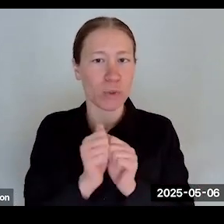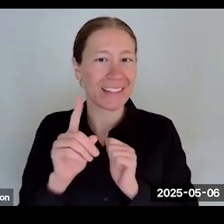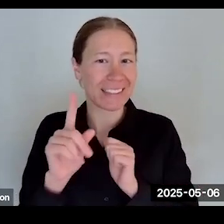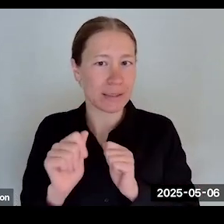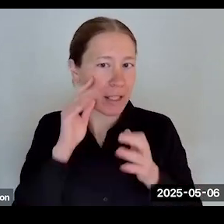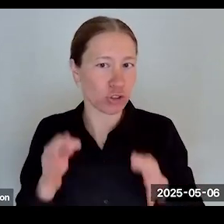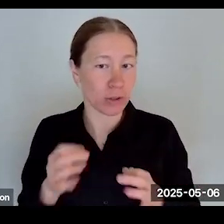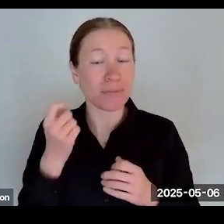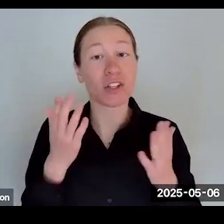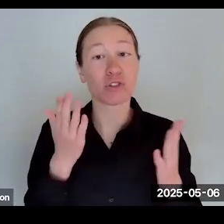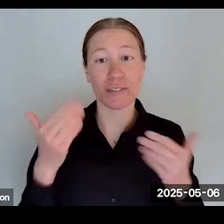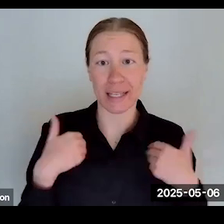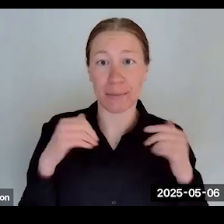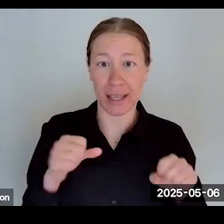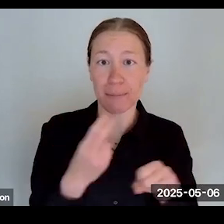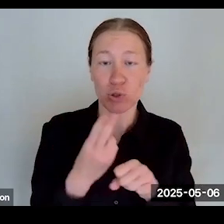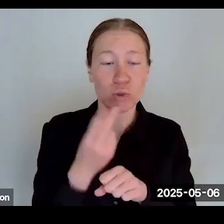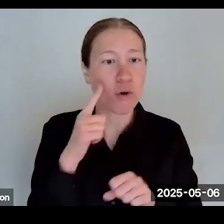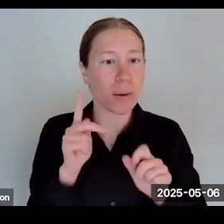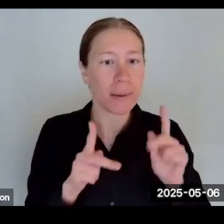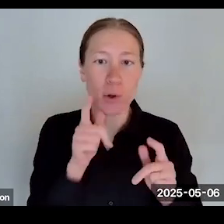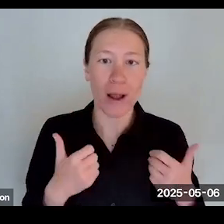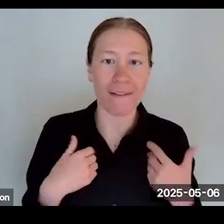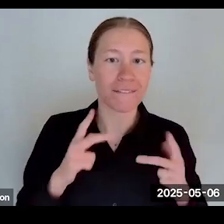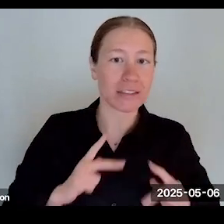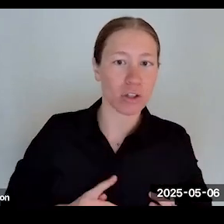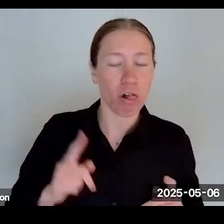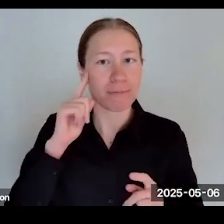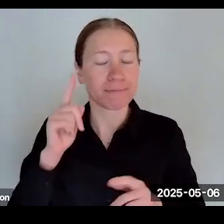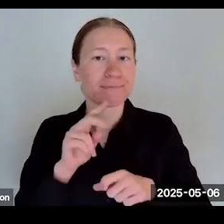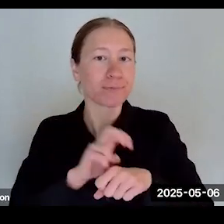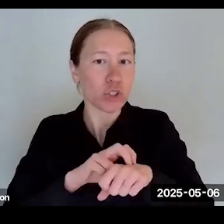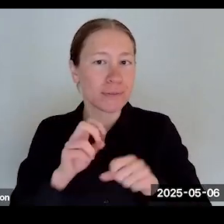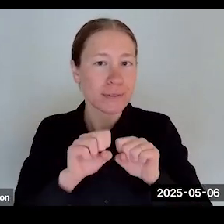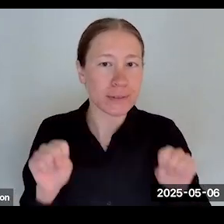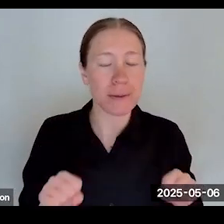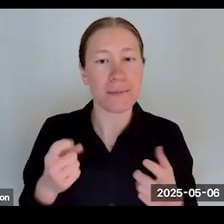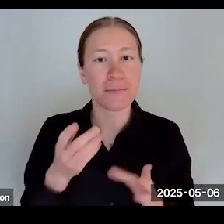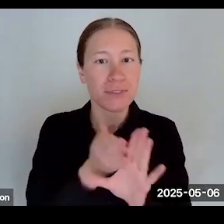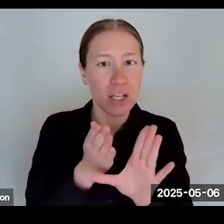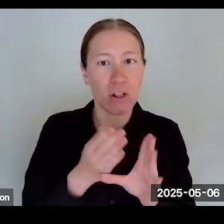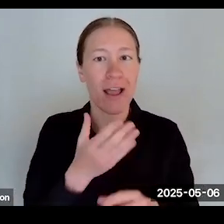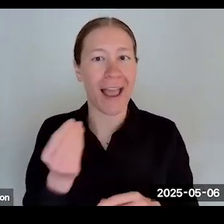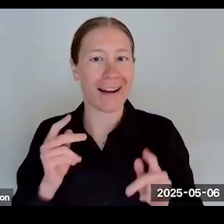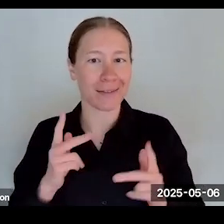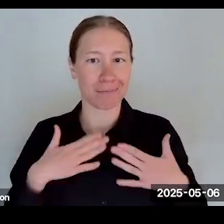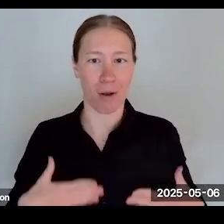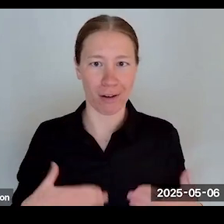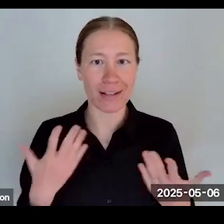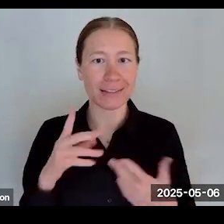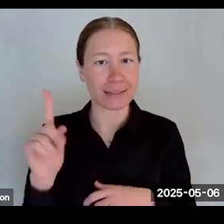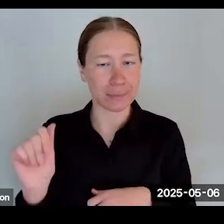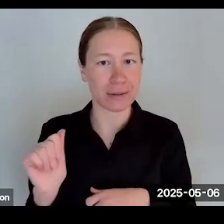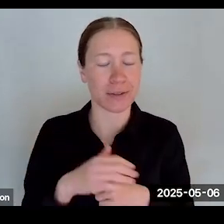can be used as an accommodation for people with physical, neurological, psychological, and physiological